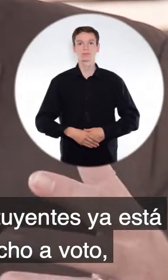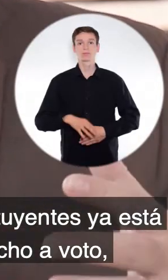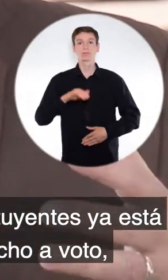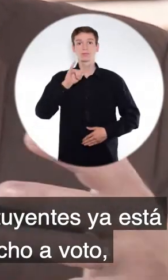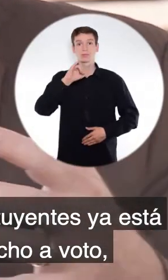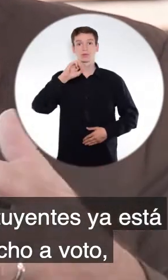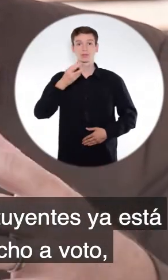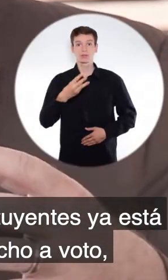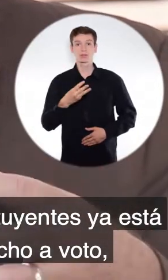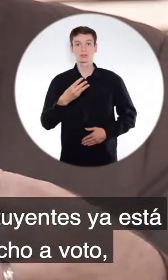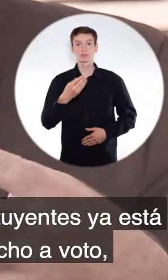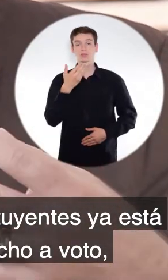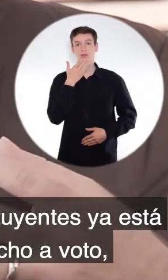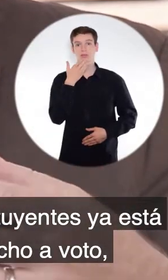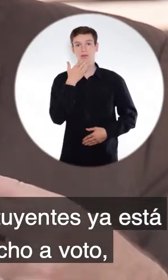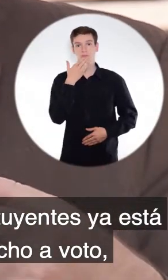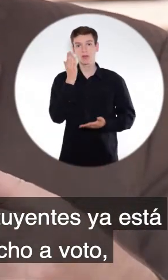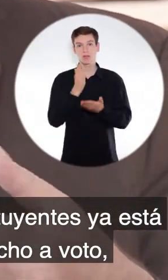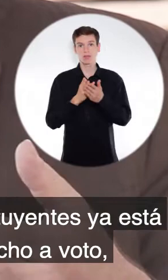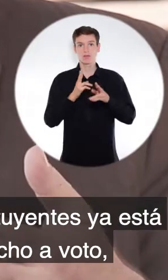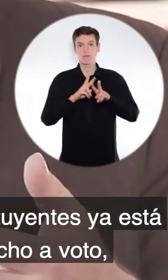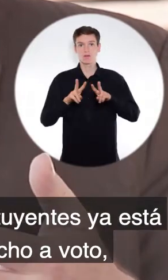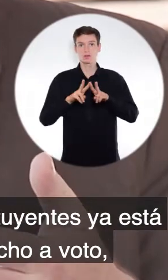the constituent body's